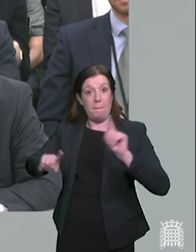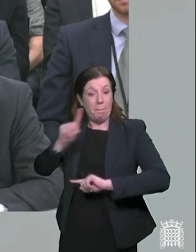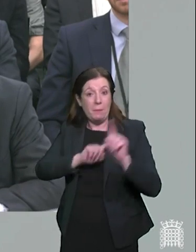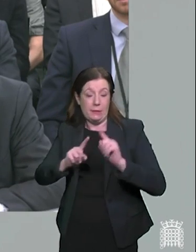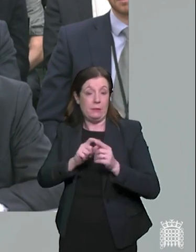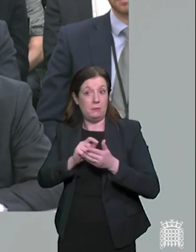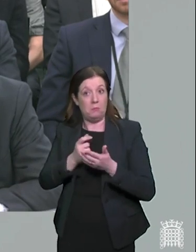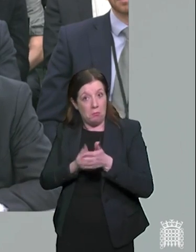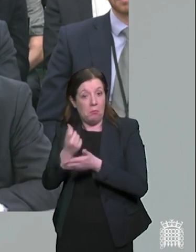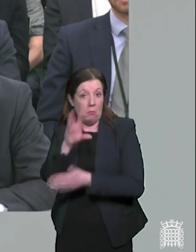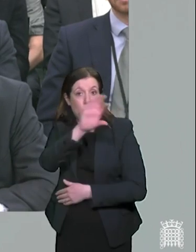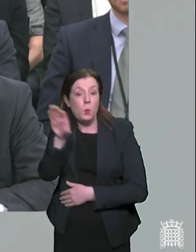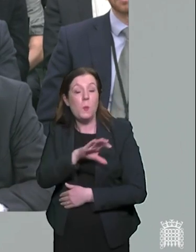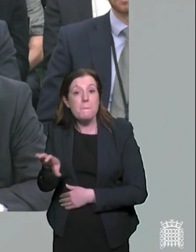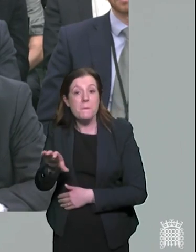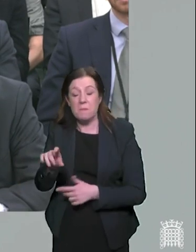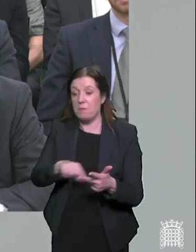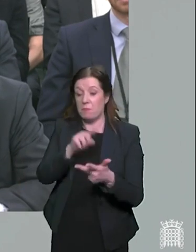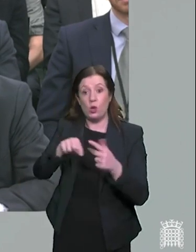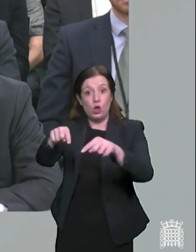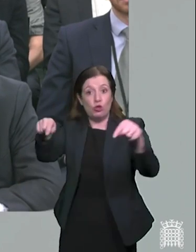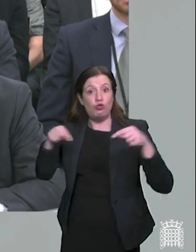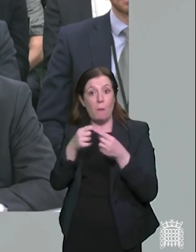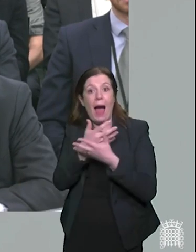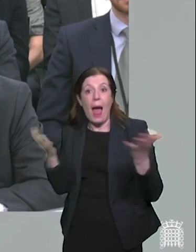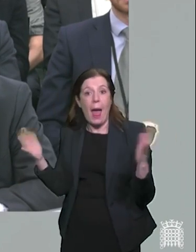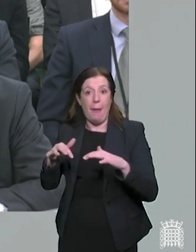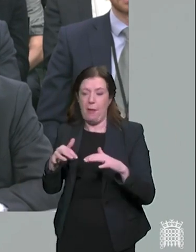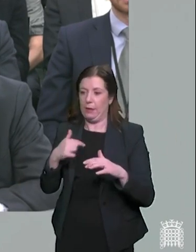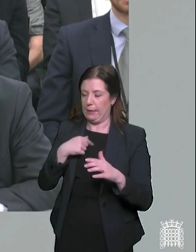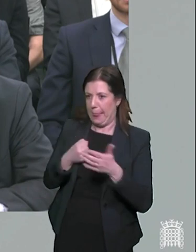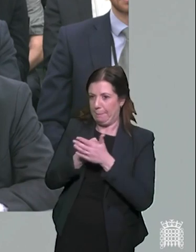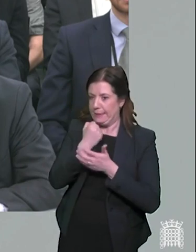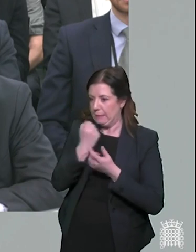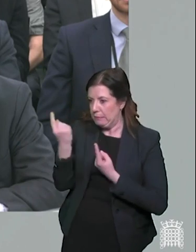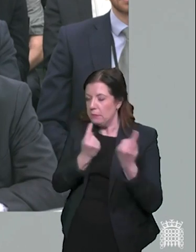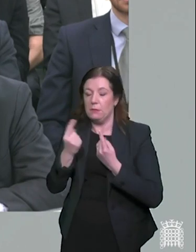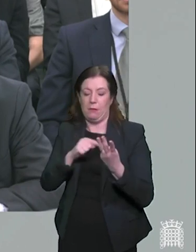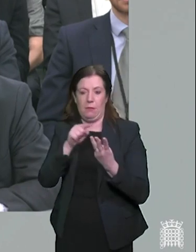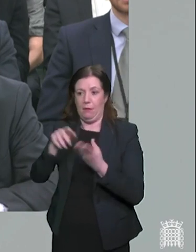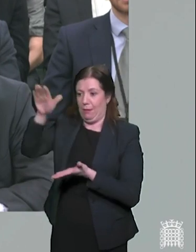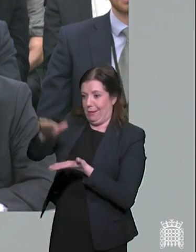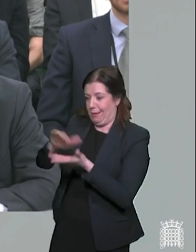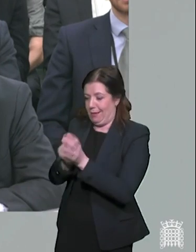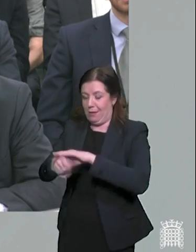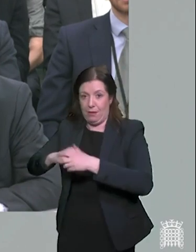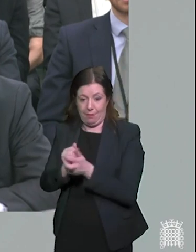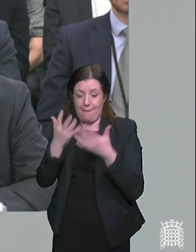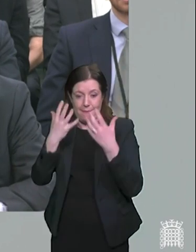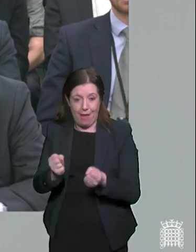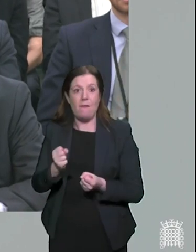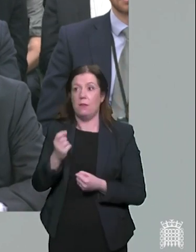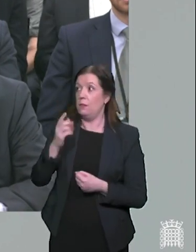on Zoom. We had limits on the numbers per room. We had sanitizer dispensers everywhere. We had signs on the